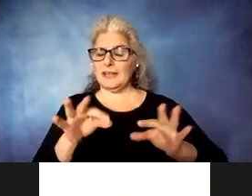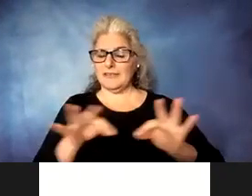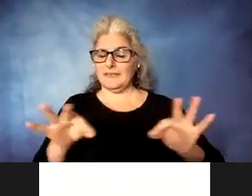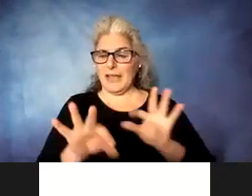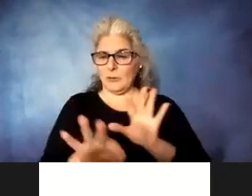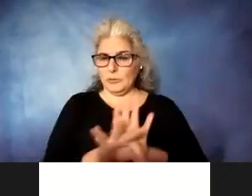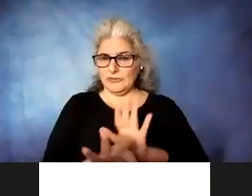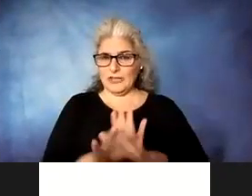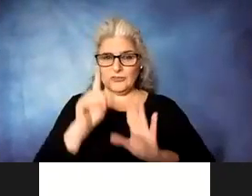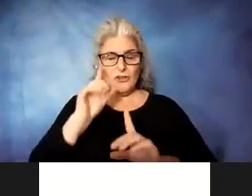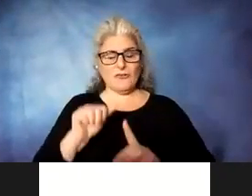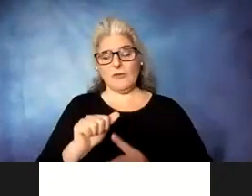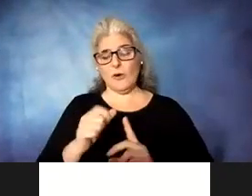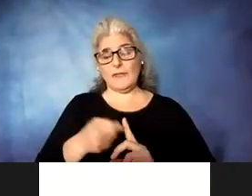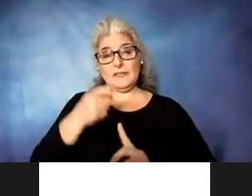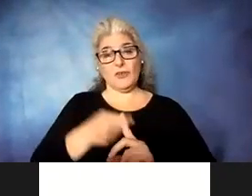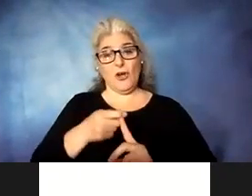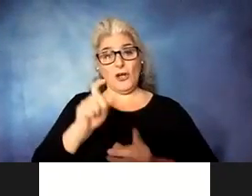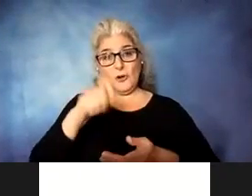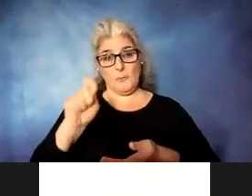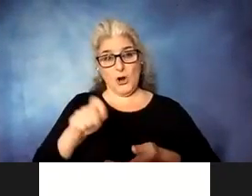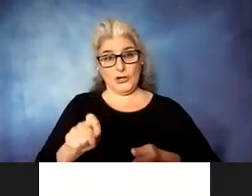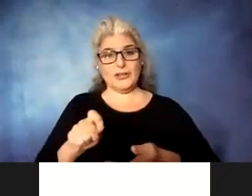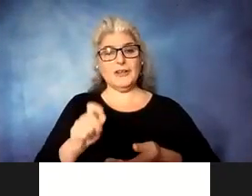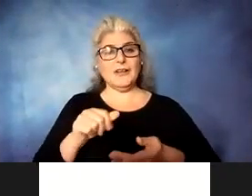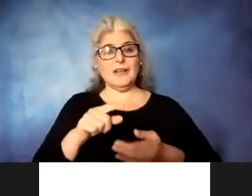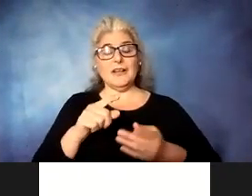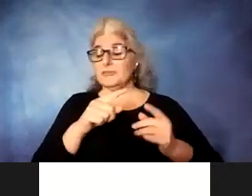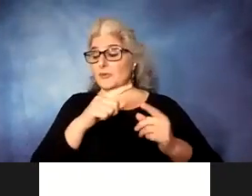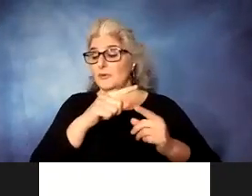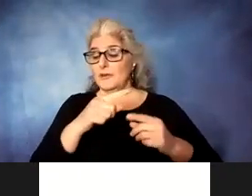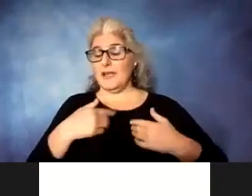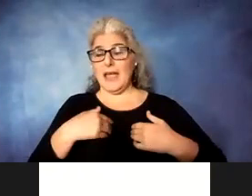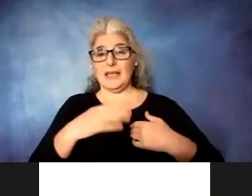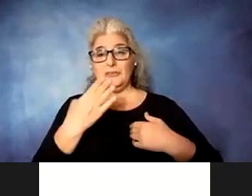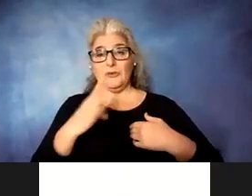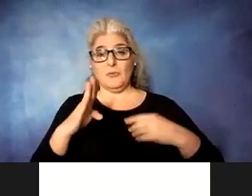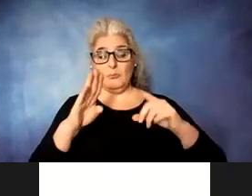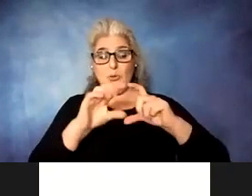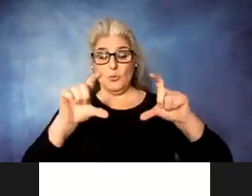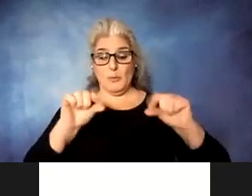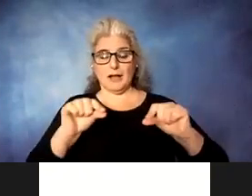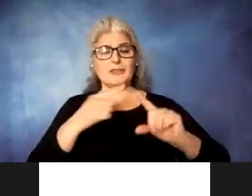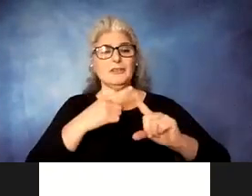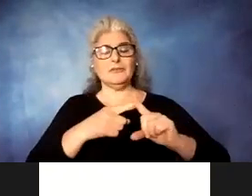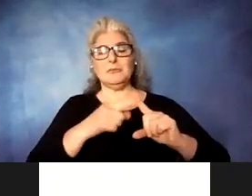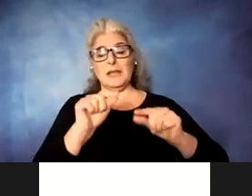AutoMark. The text is black and on blue boxes with a white background.